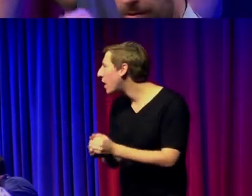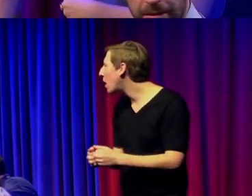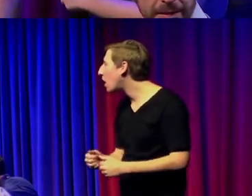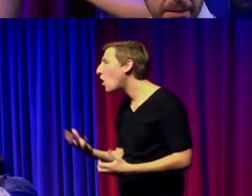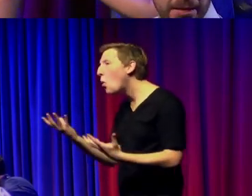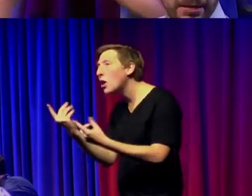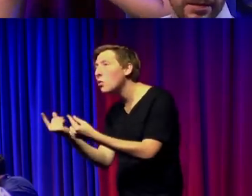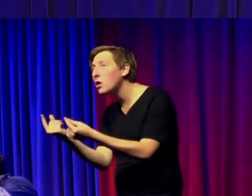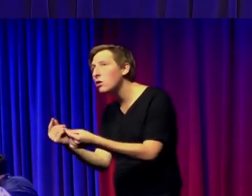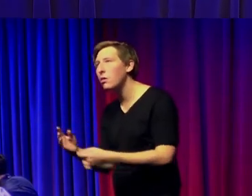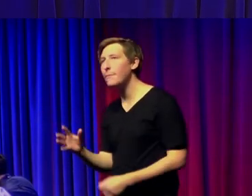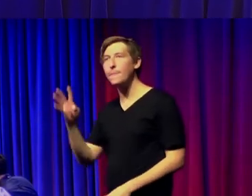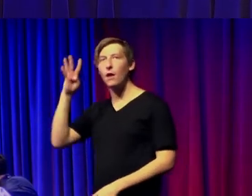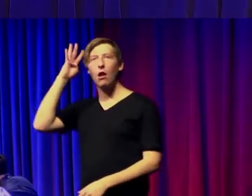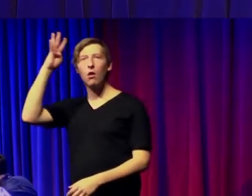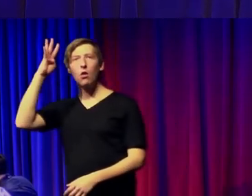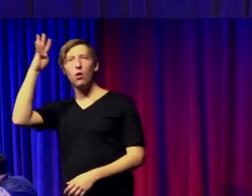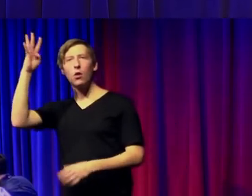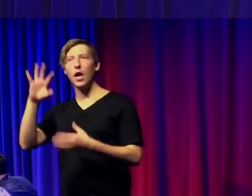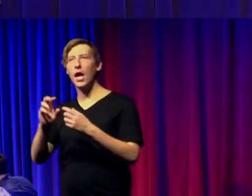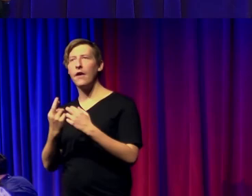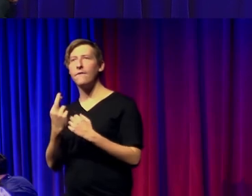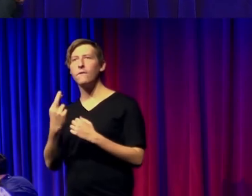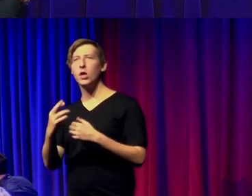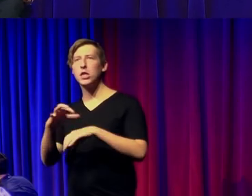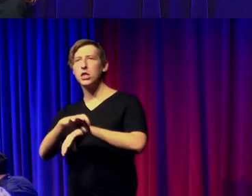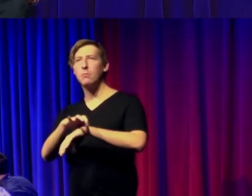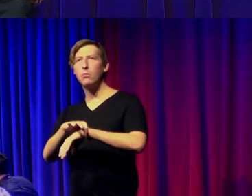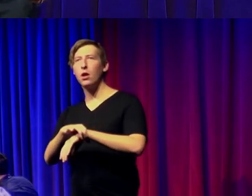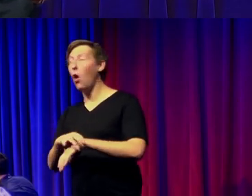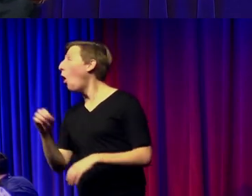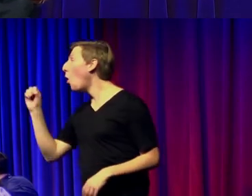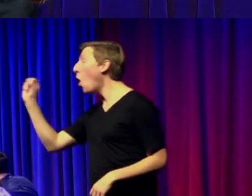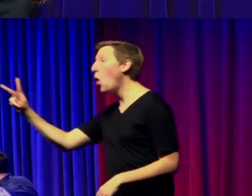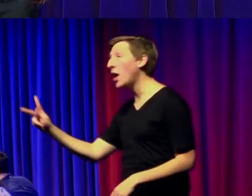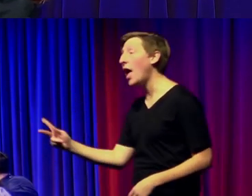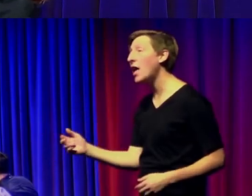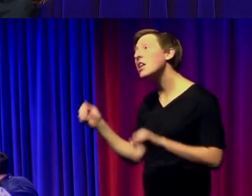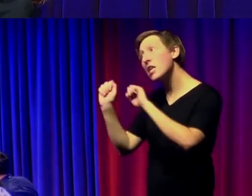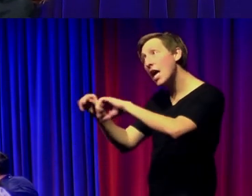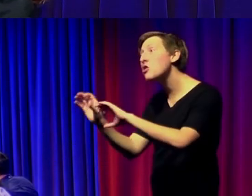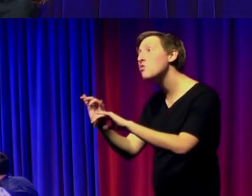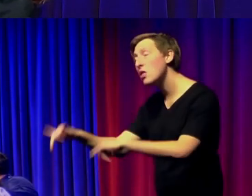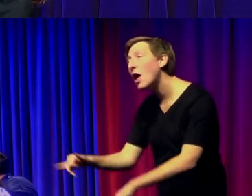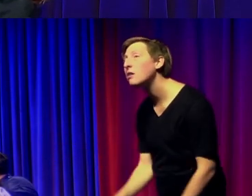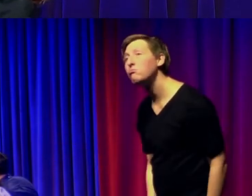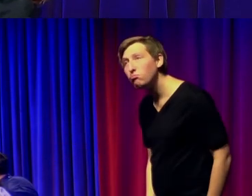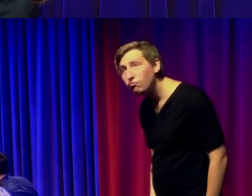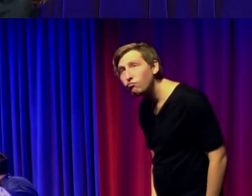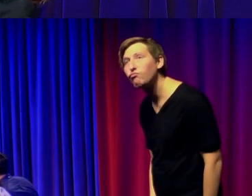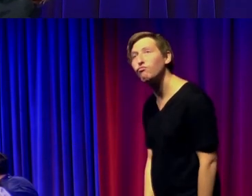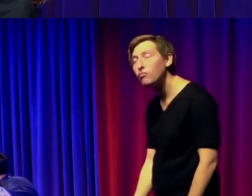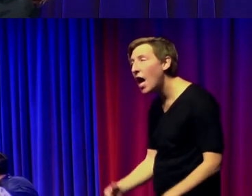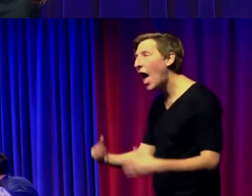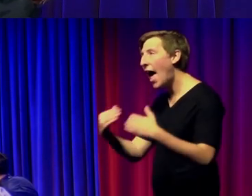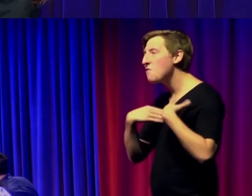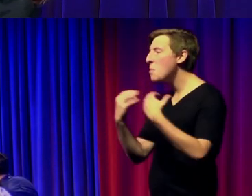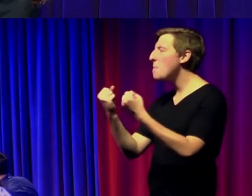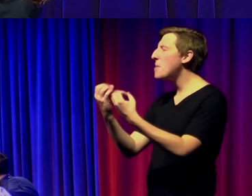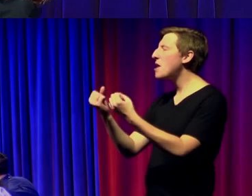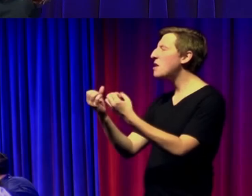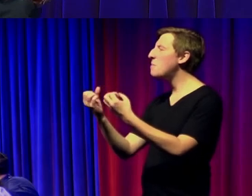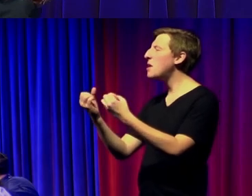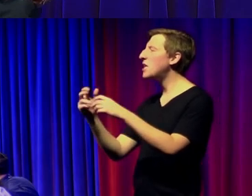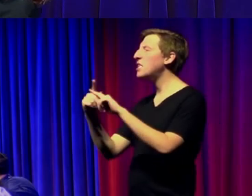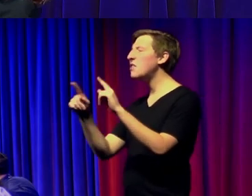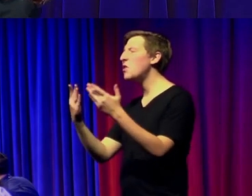job. I have got all kinds of man-made products that I've brought. I've got, you know, fibers that were only created